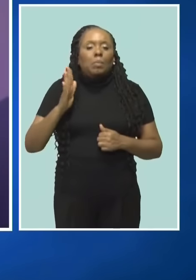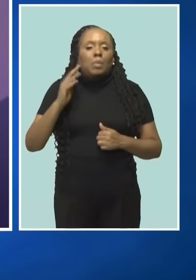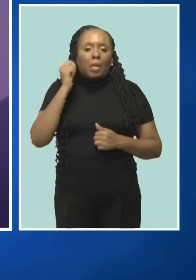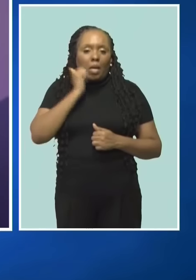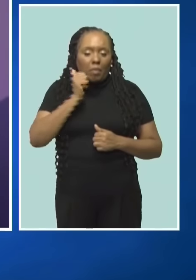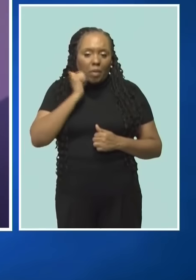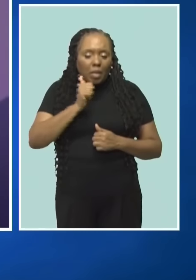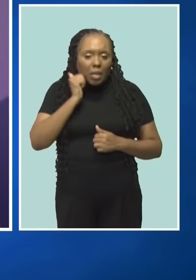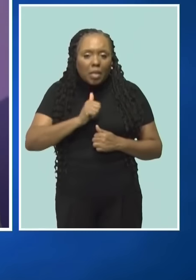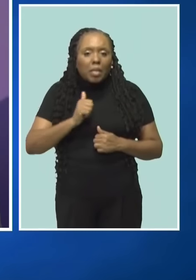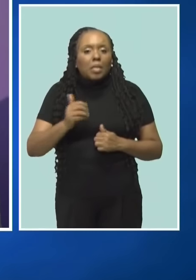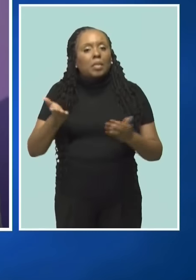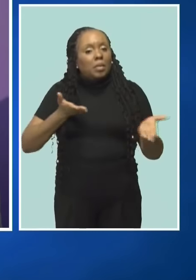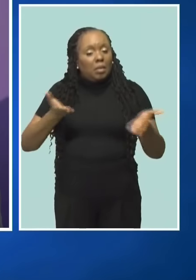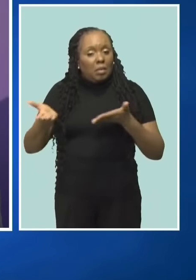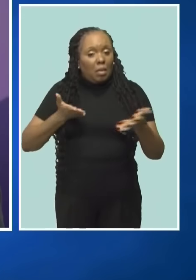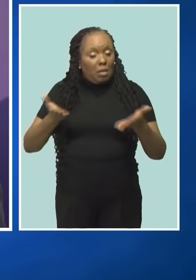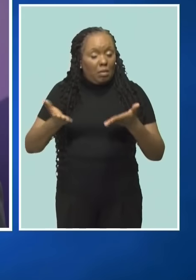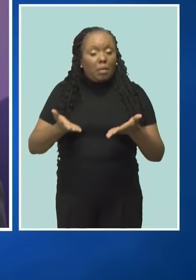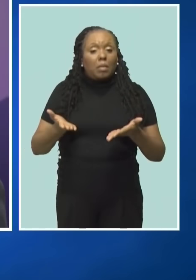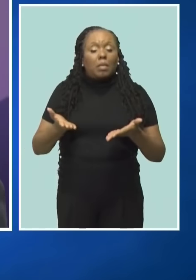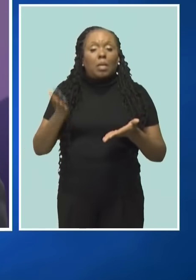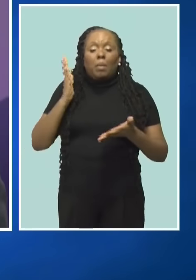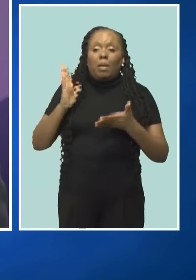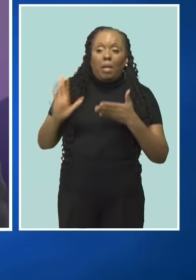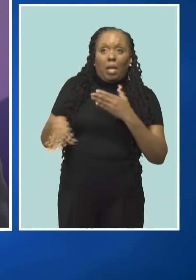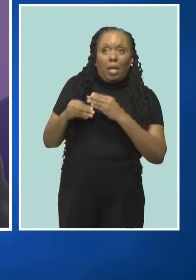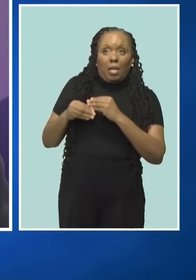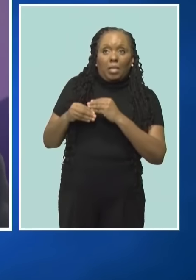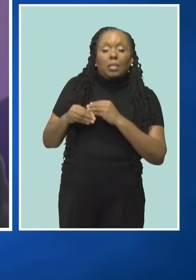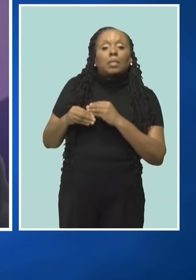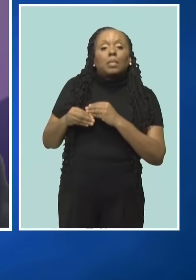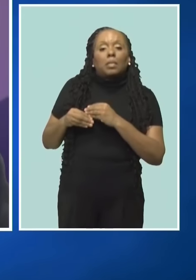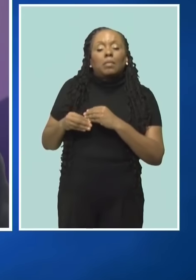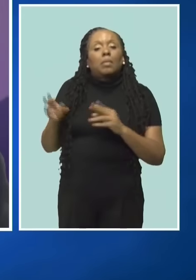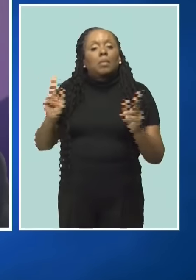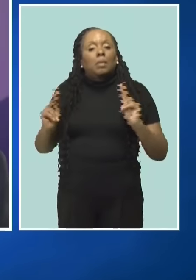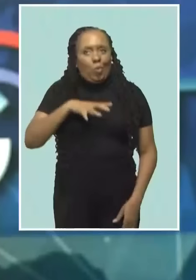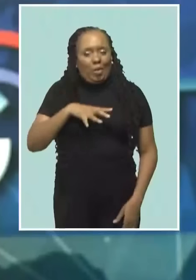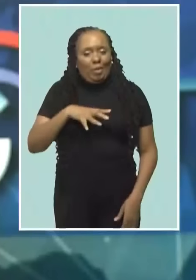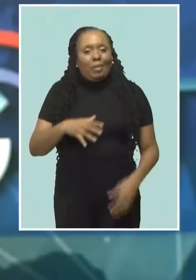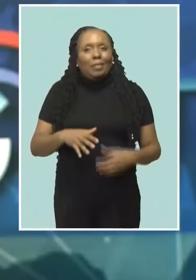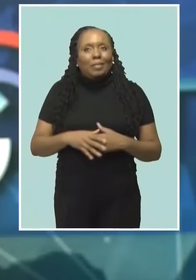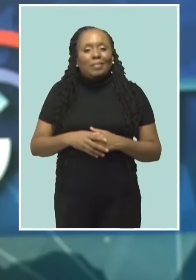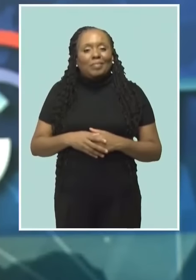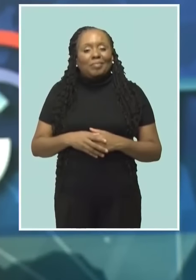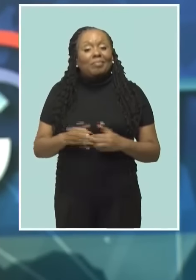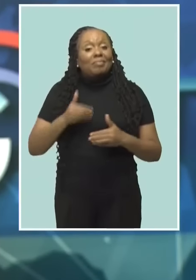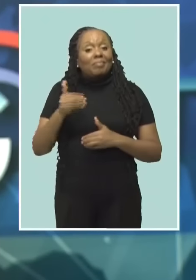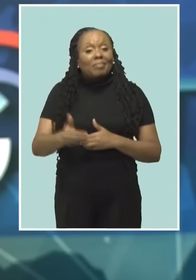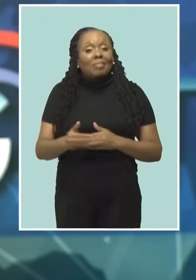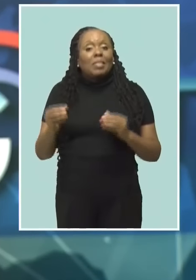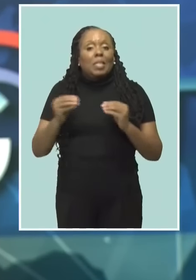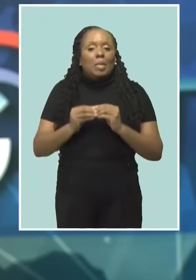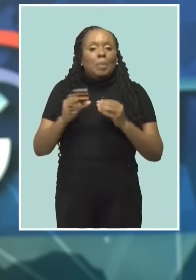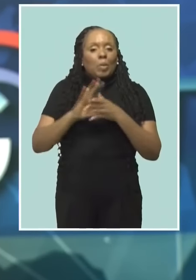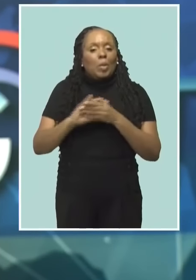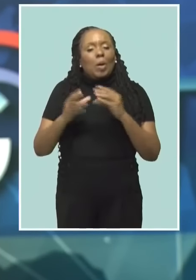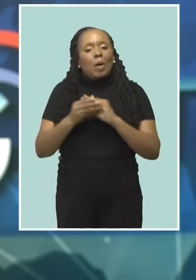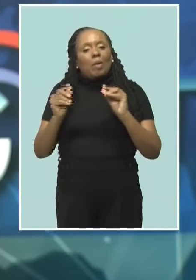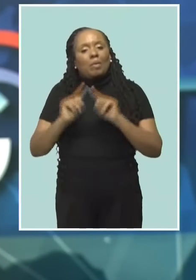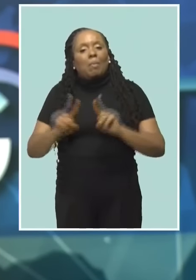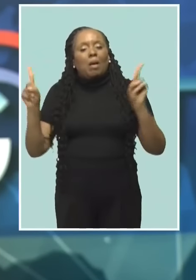add in a very major way to the number of arrivals that we have coming into Barbados. Coming up, government one